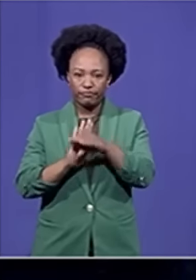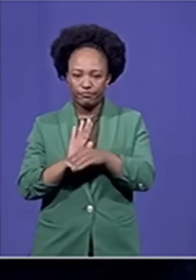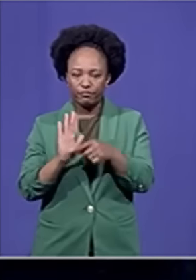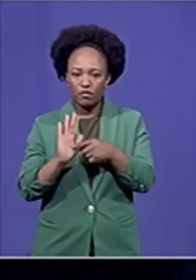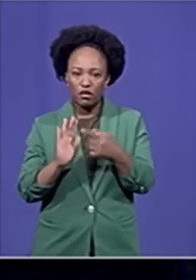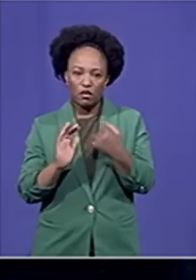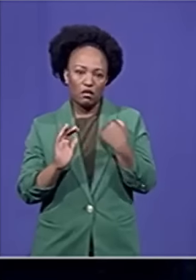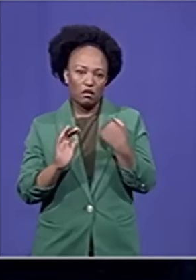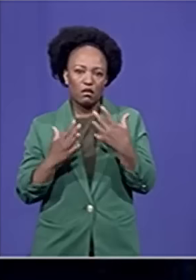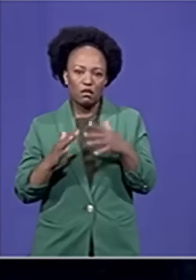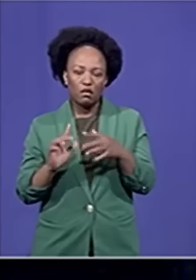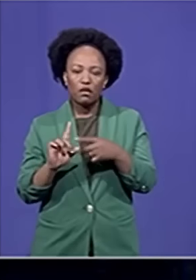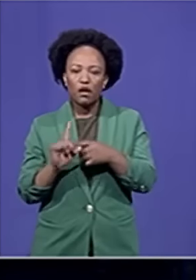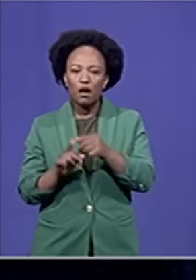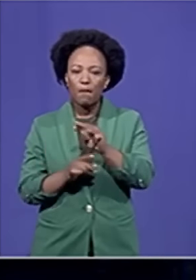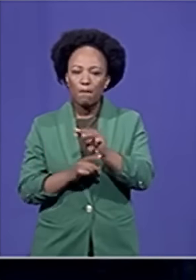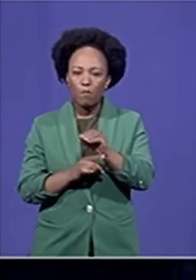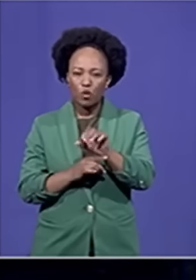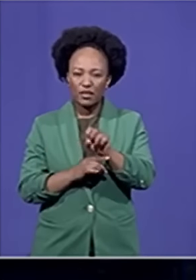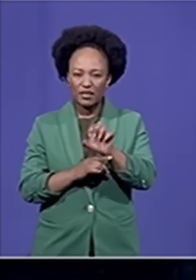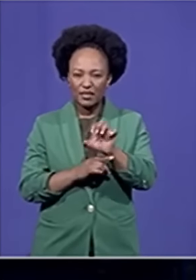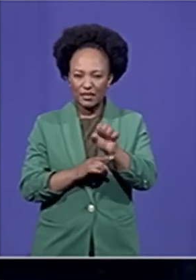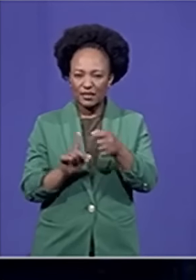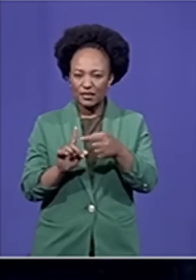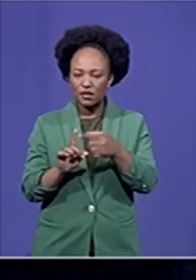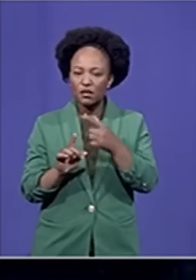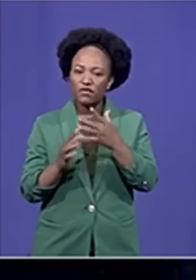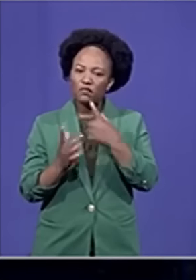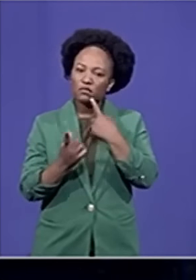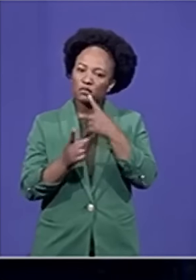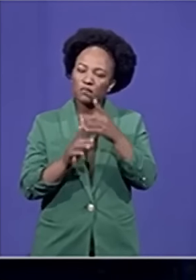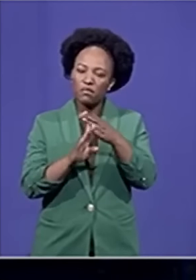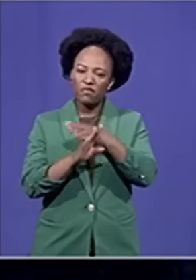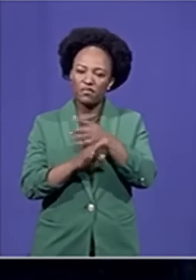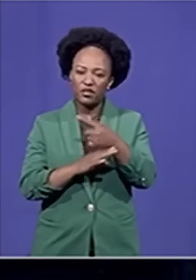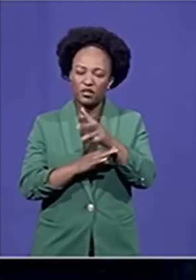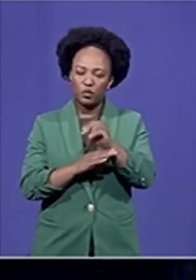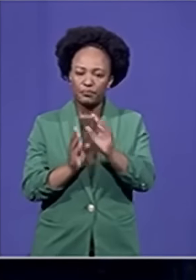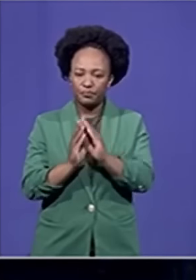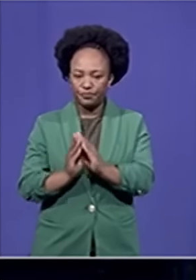ya Satswa Thongwa e leng Moses Motlhageng o buile sena pele ho seboka sena.